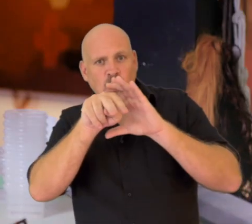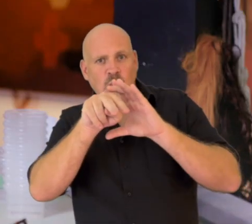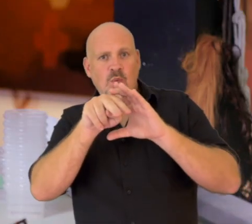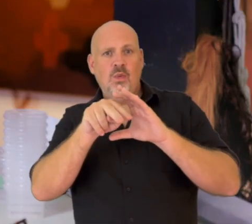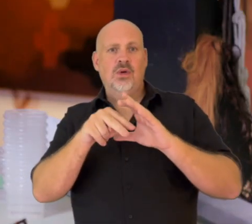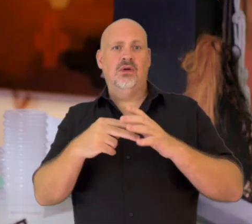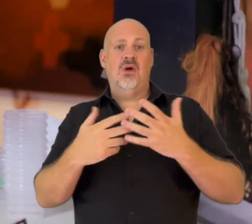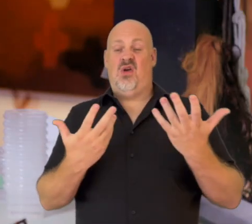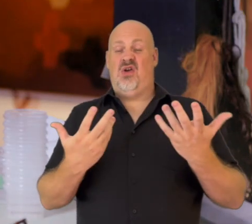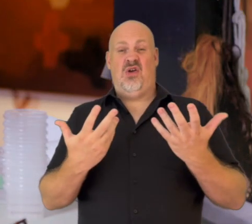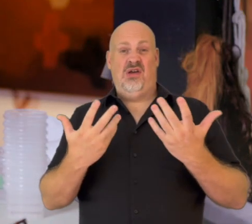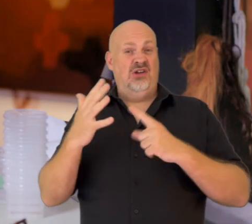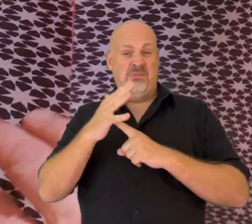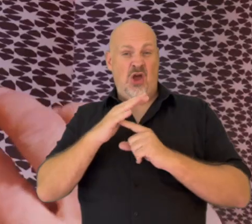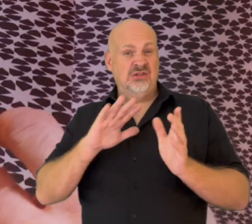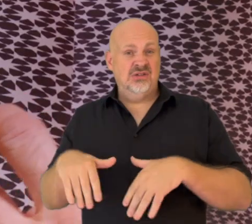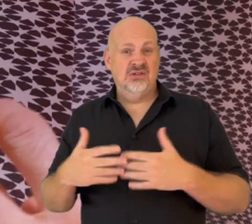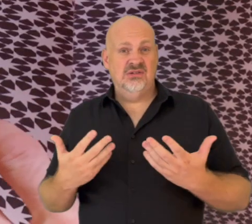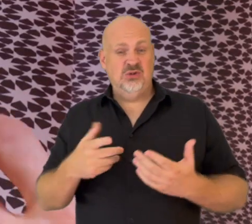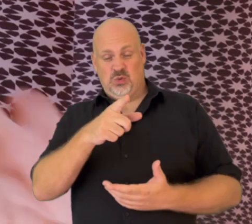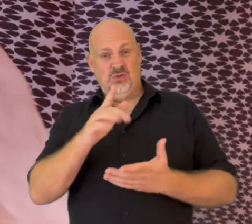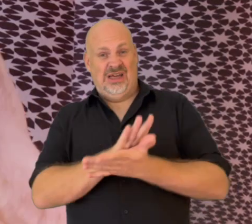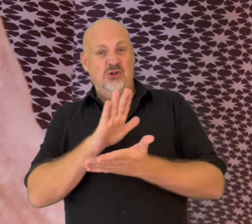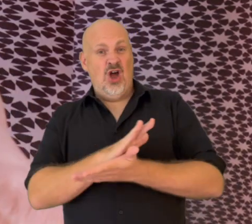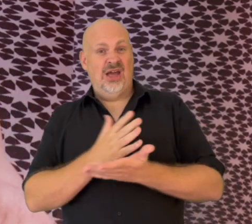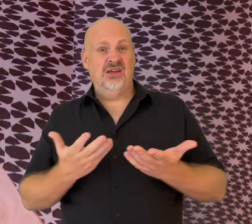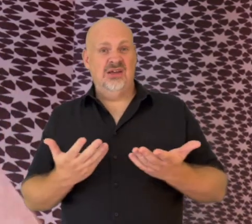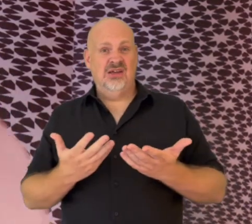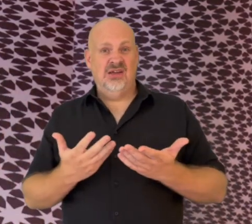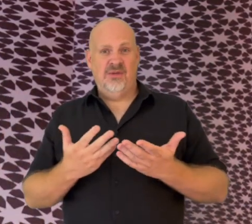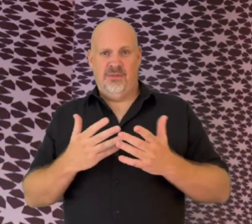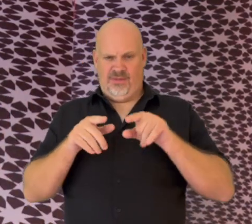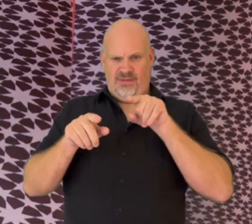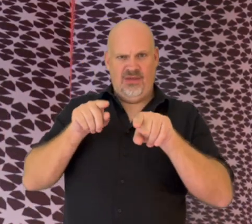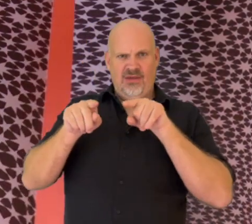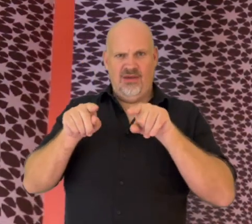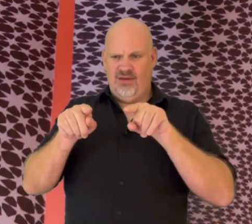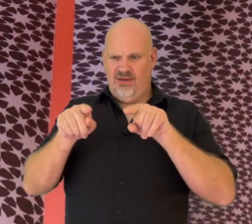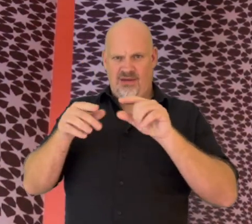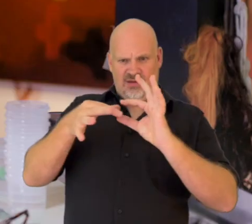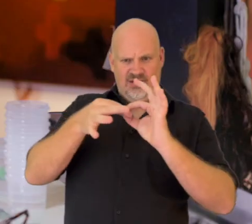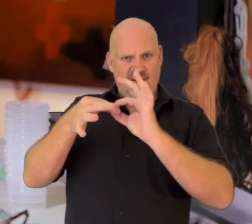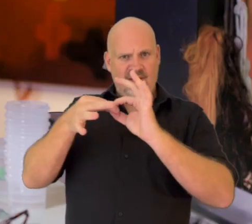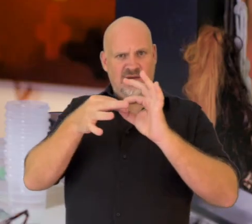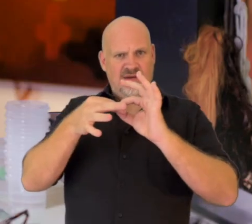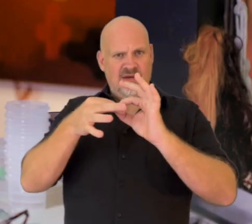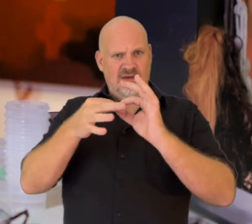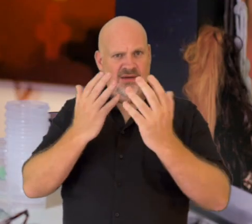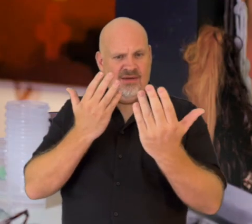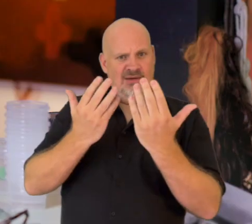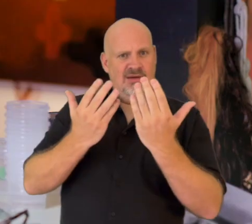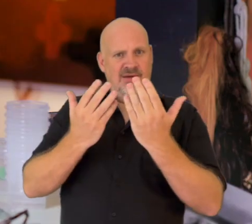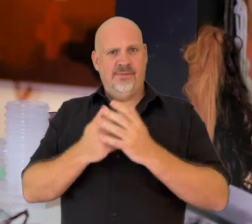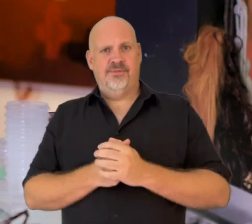totally unimportant, and actually you just enjoy the relationship of one thing next to another thing. You can now